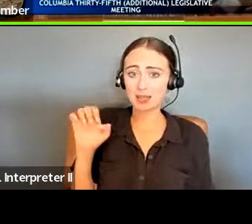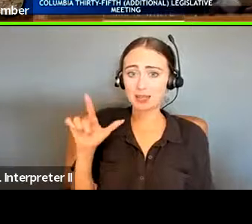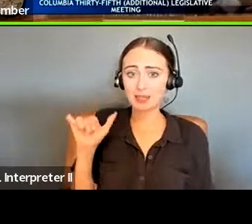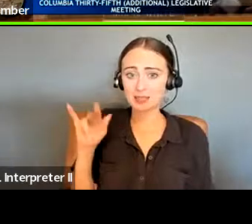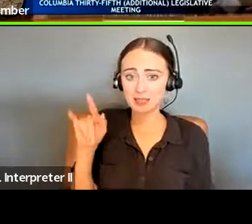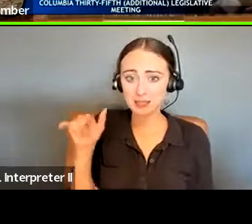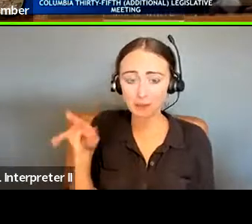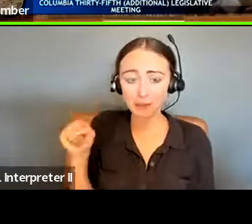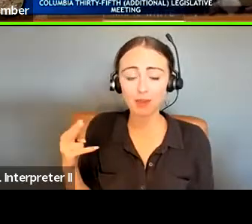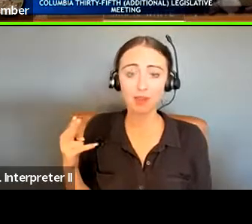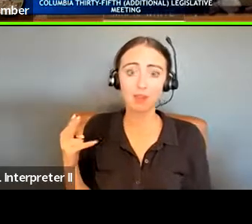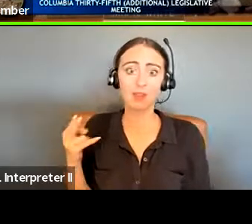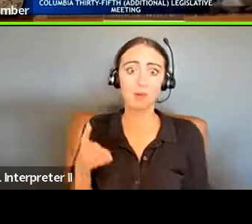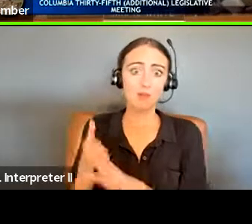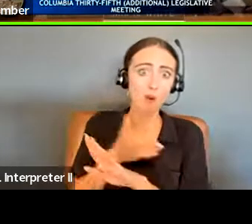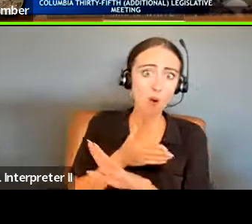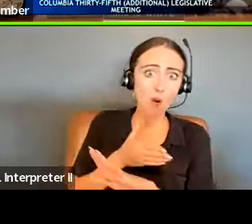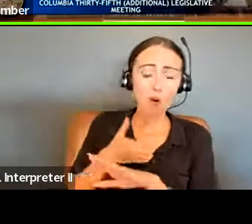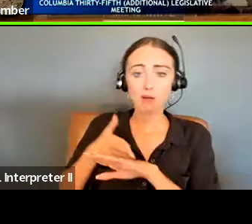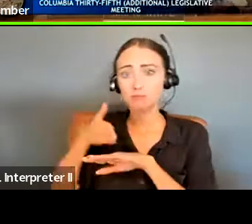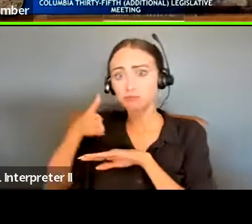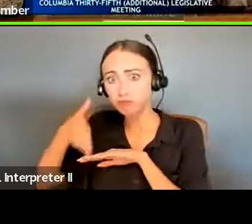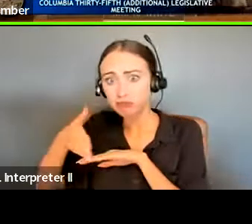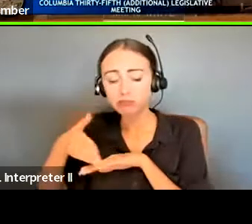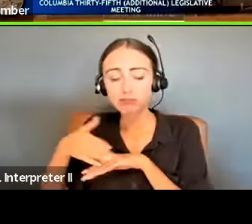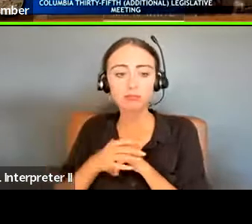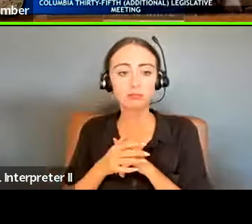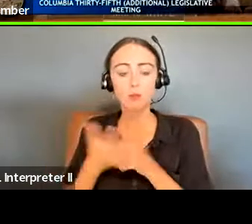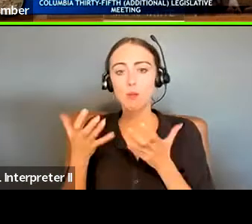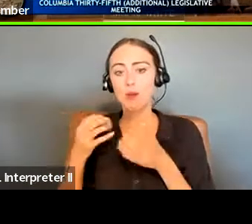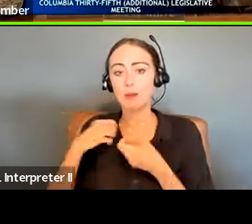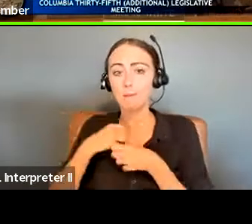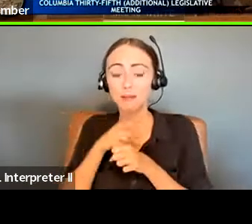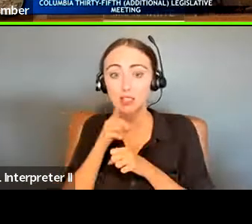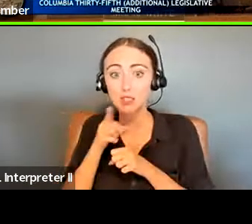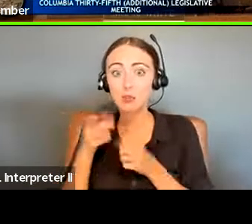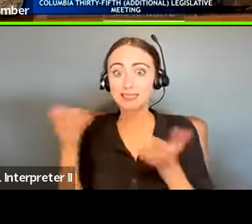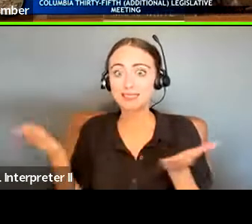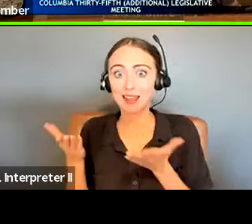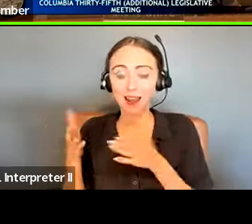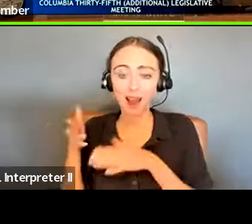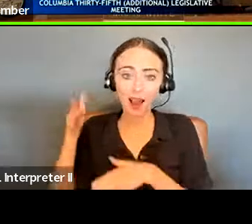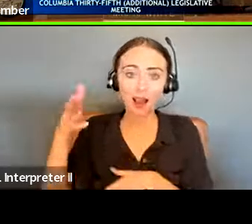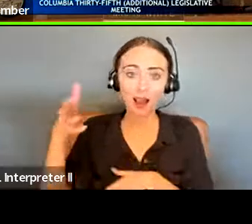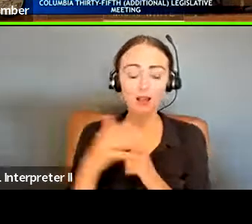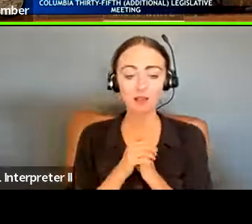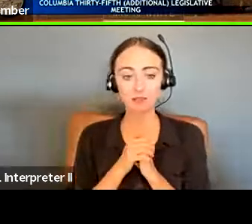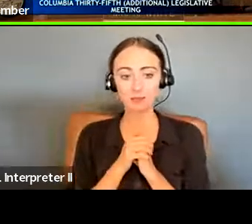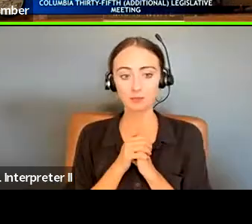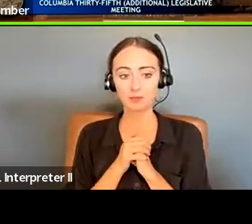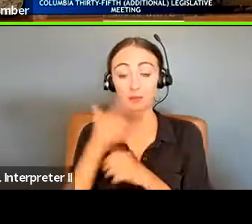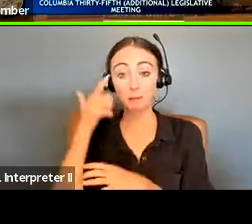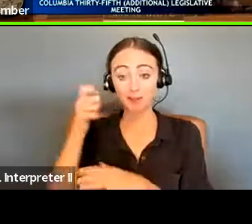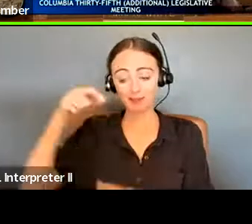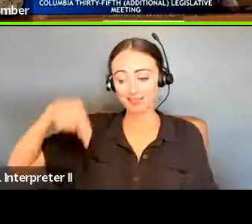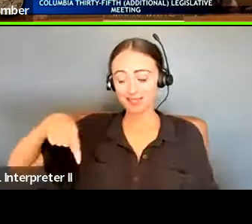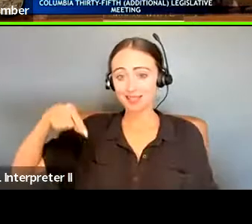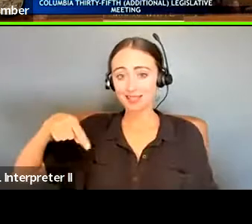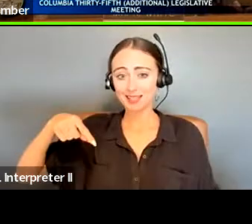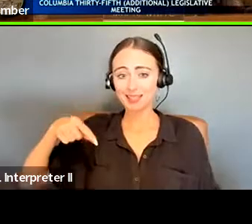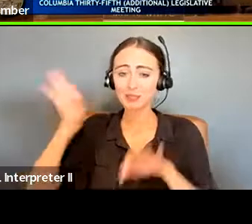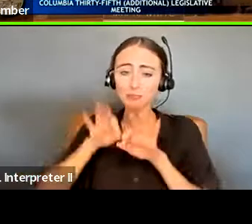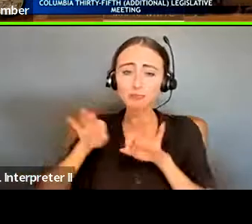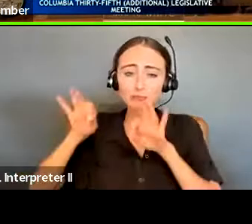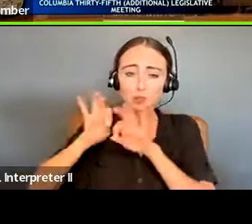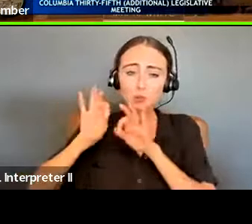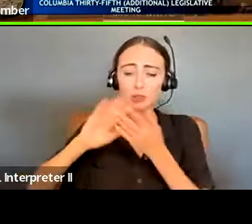here during the St. Elizabeth's development. We need to make sure that they are here after the St. Elizabeth's development because this key community